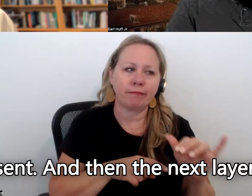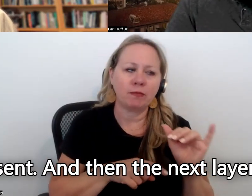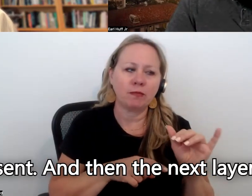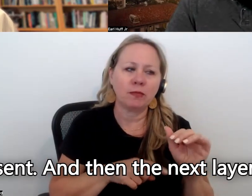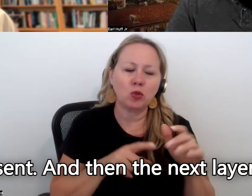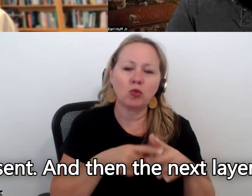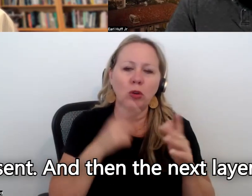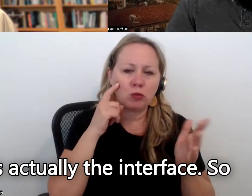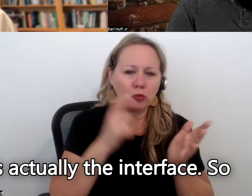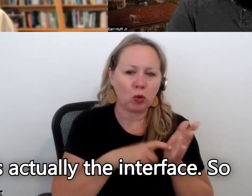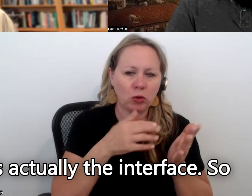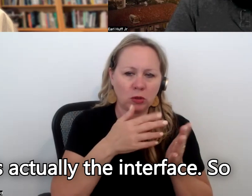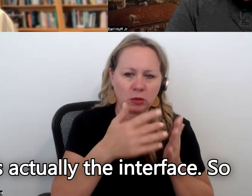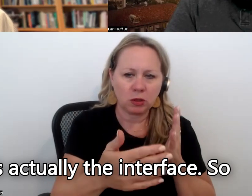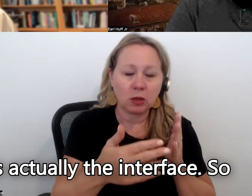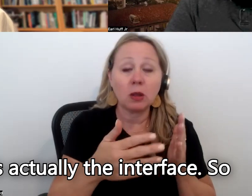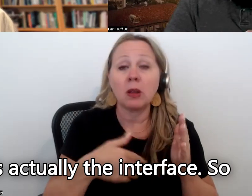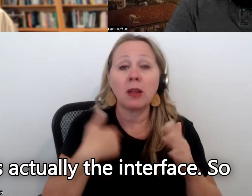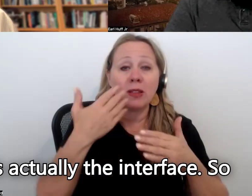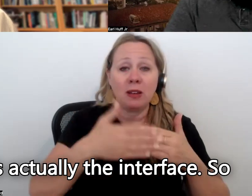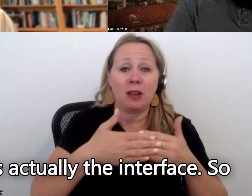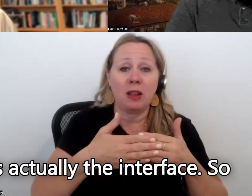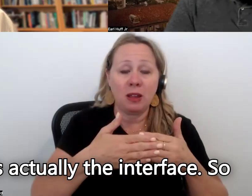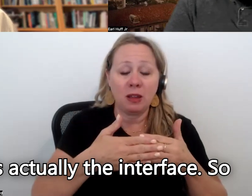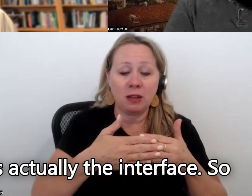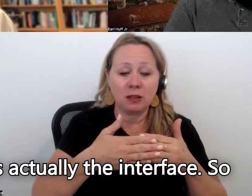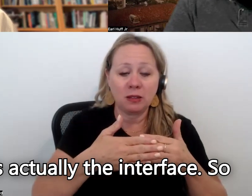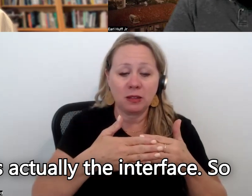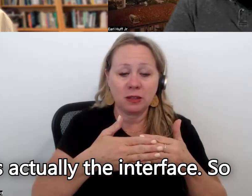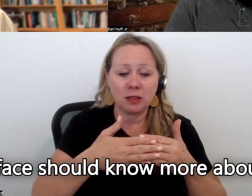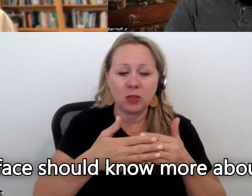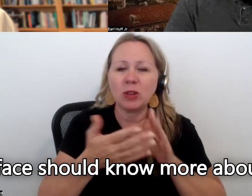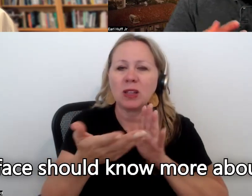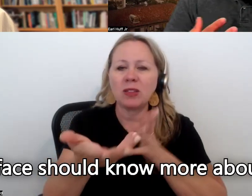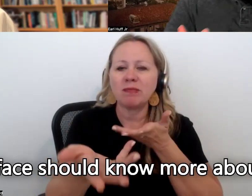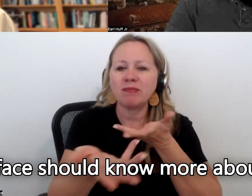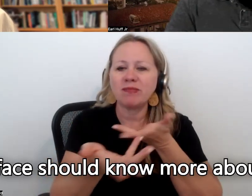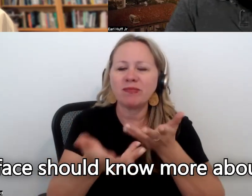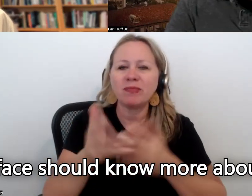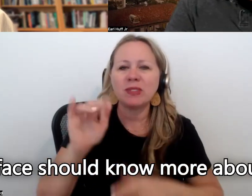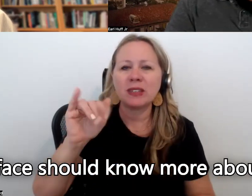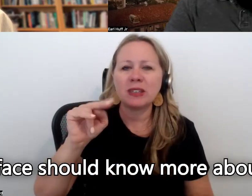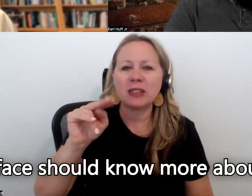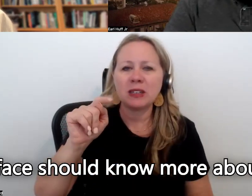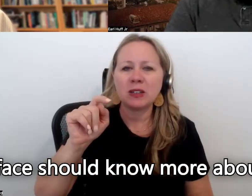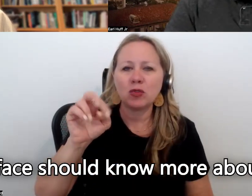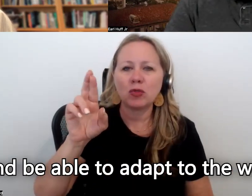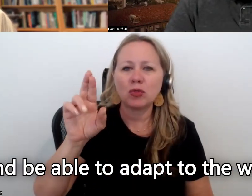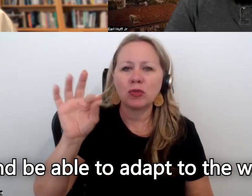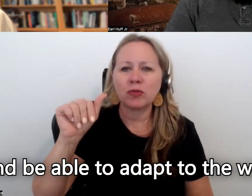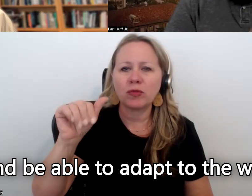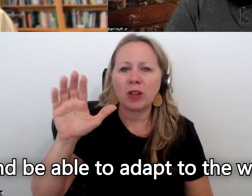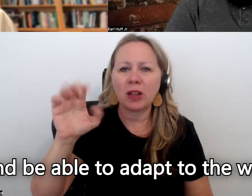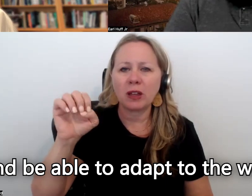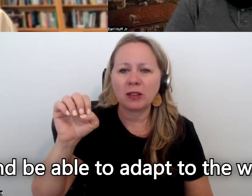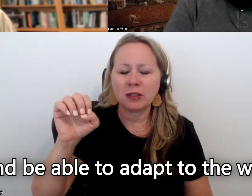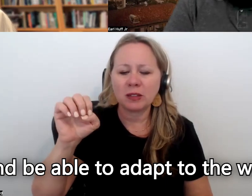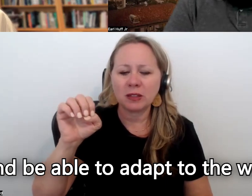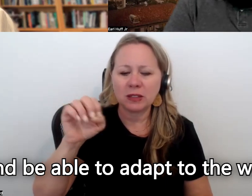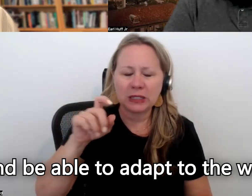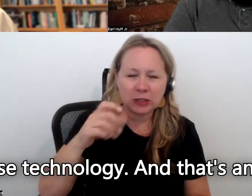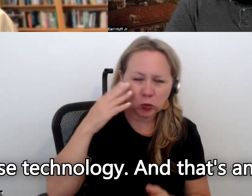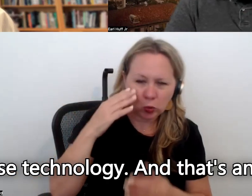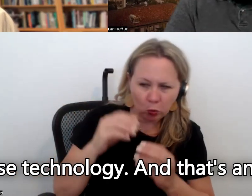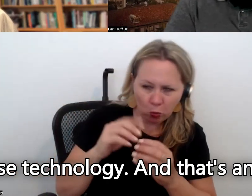then the next layer is actually the interface. So the interface should know more about the user and be able to adapt